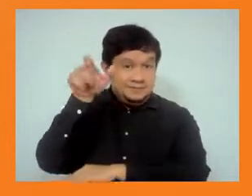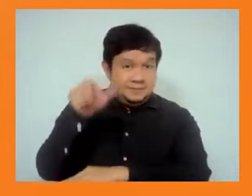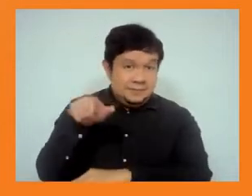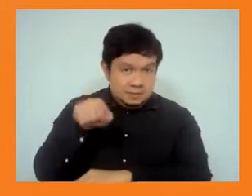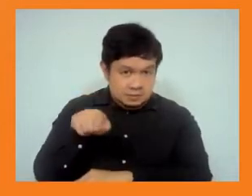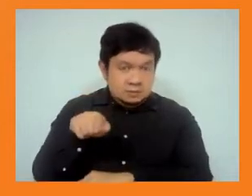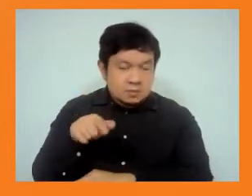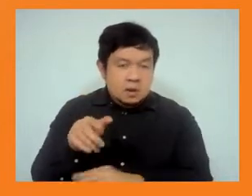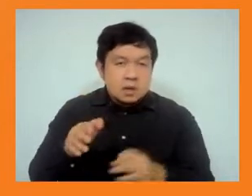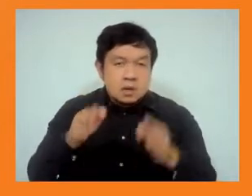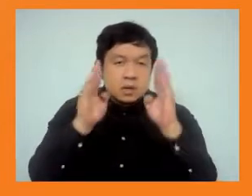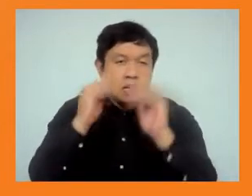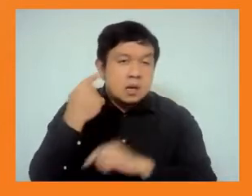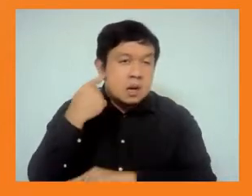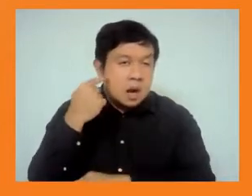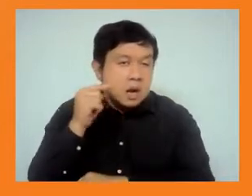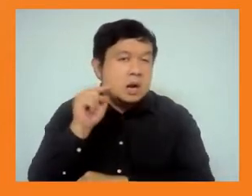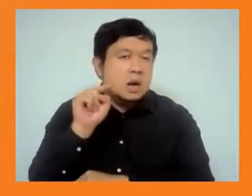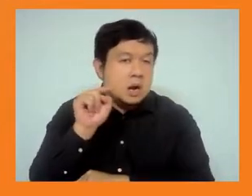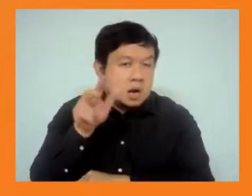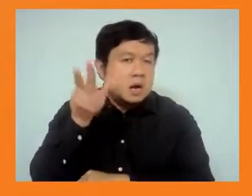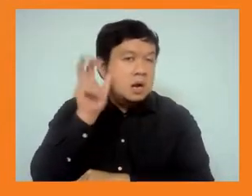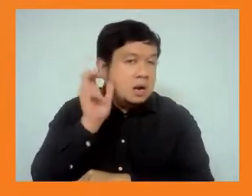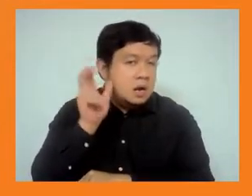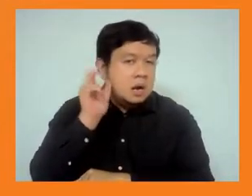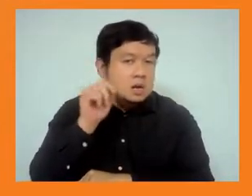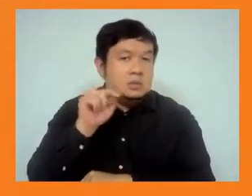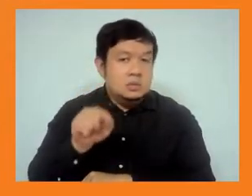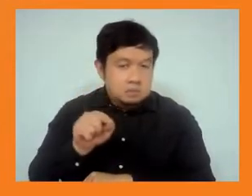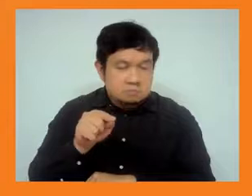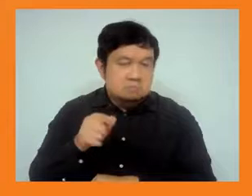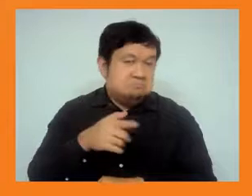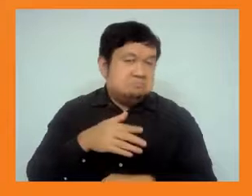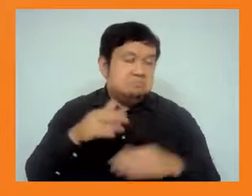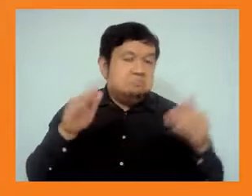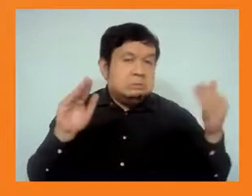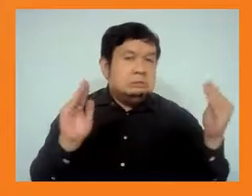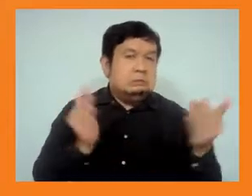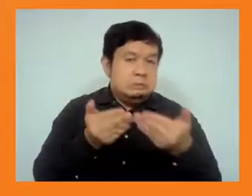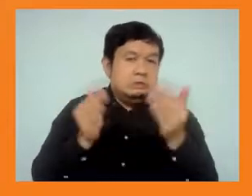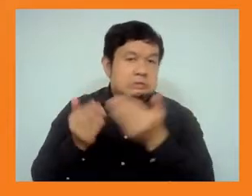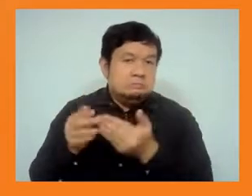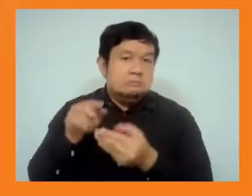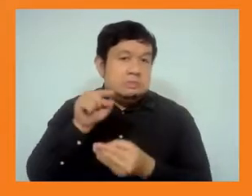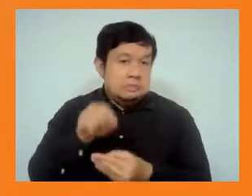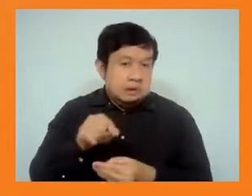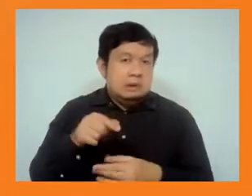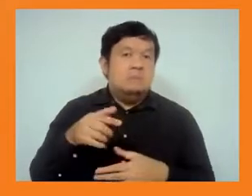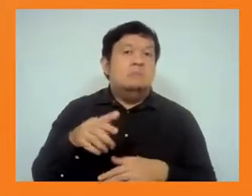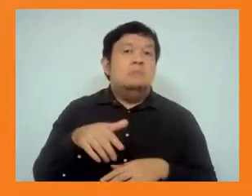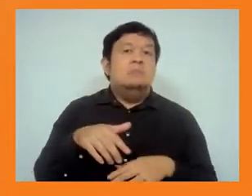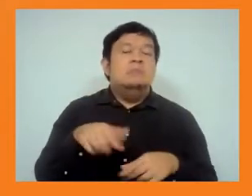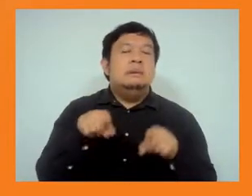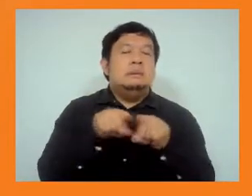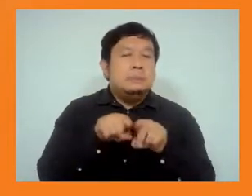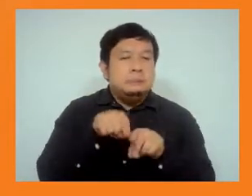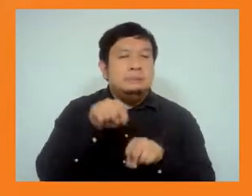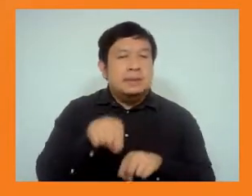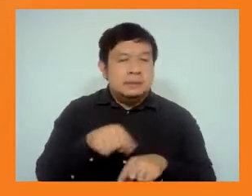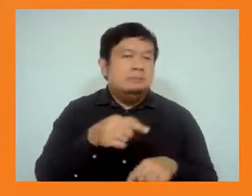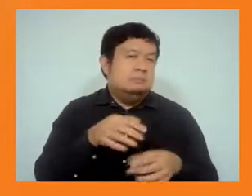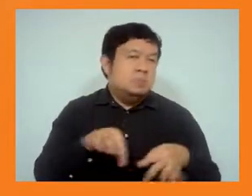and ensure that the metro is not the violator of the laws of this land on its design and execution of the project. And